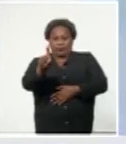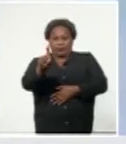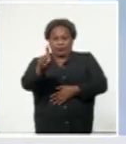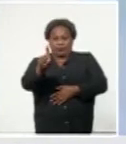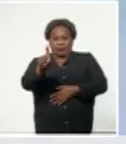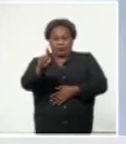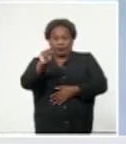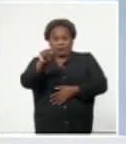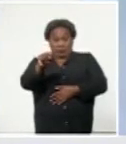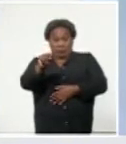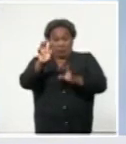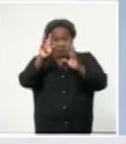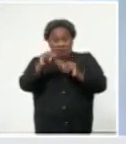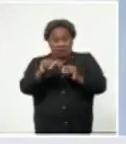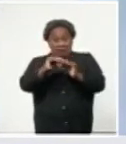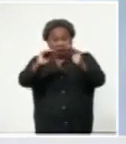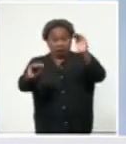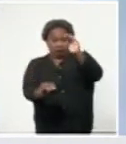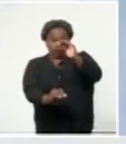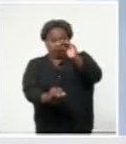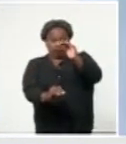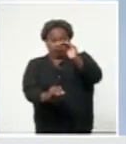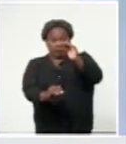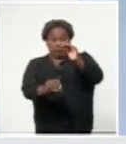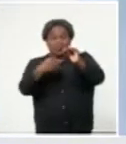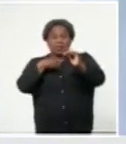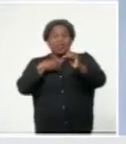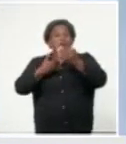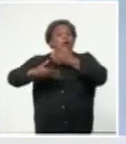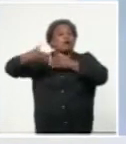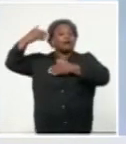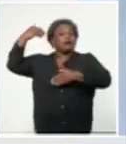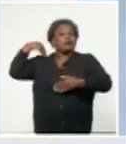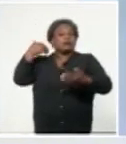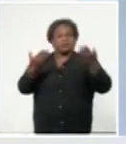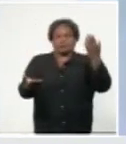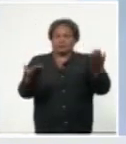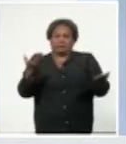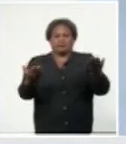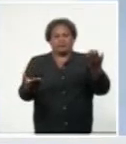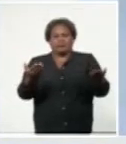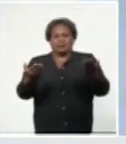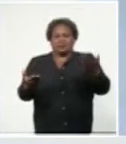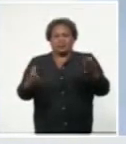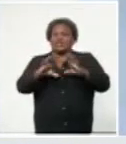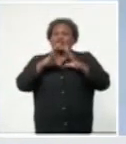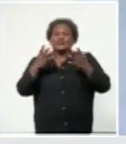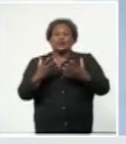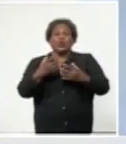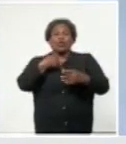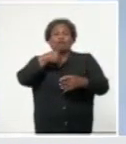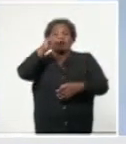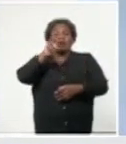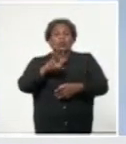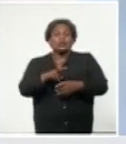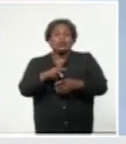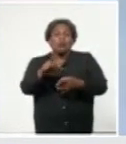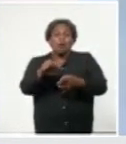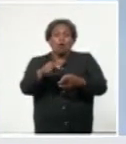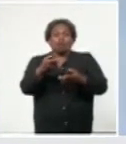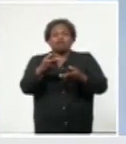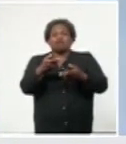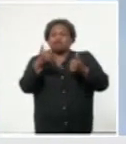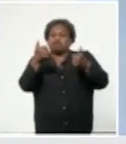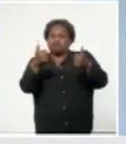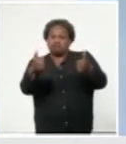the beginning of the briefing, we do not have cases in critical or in serious condition. We always regret